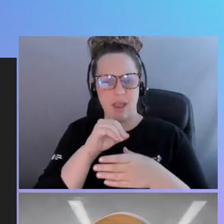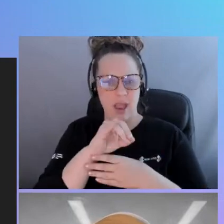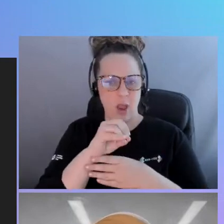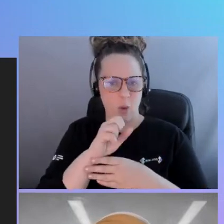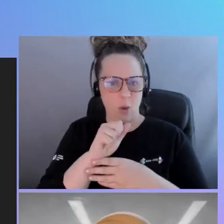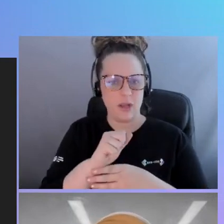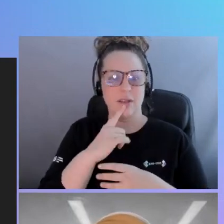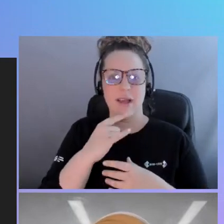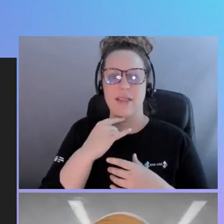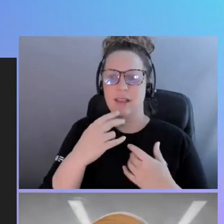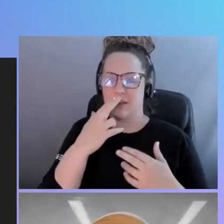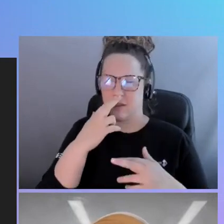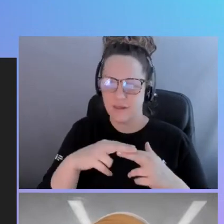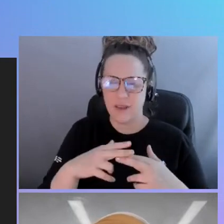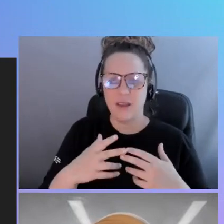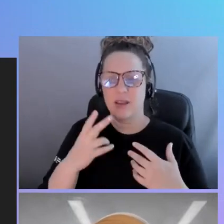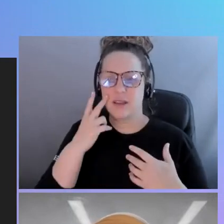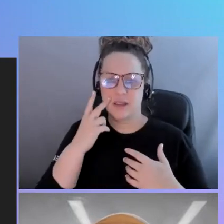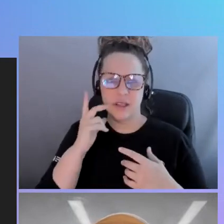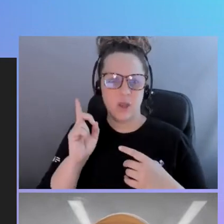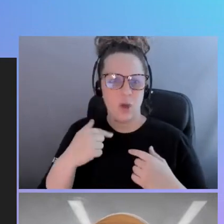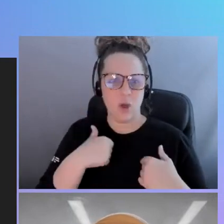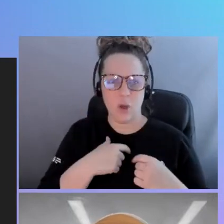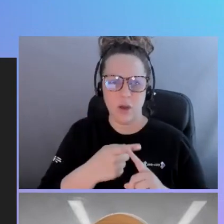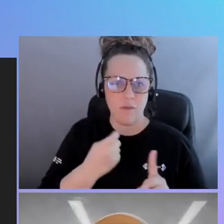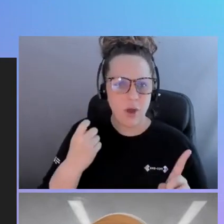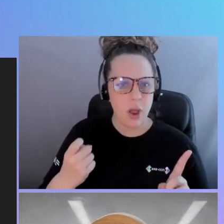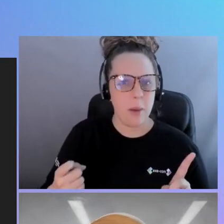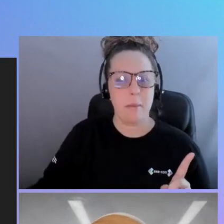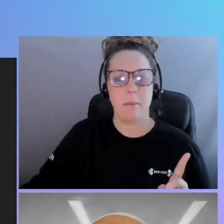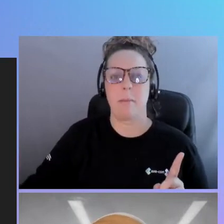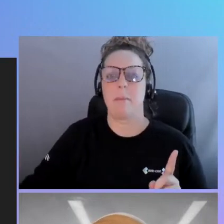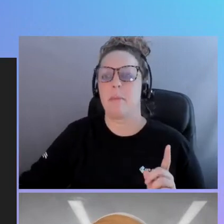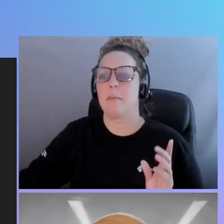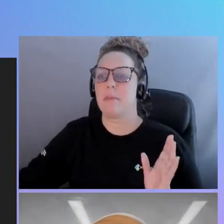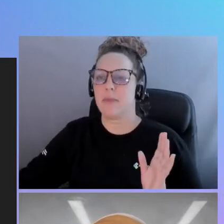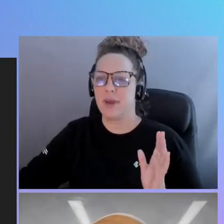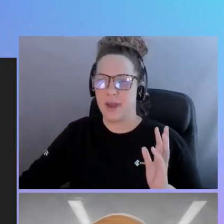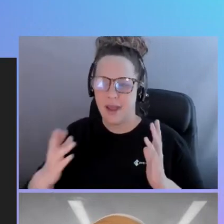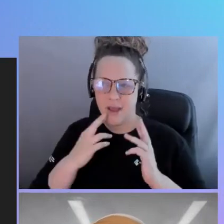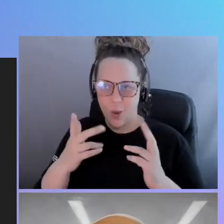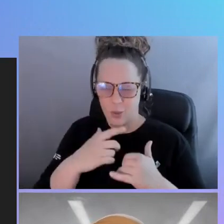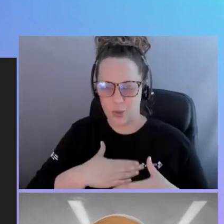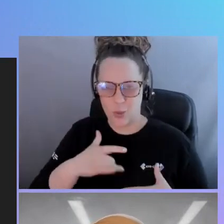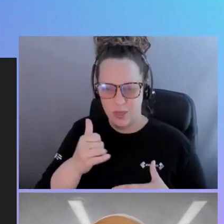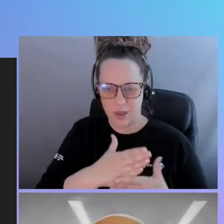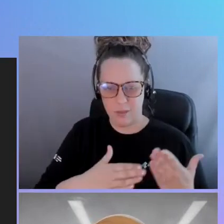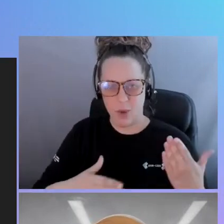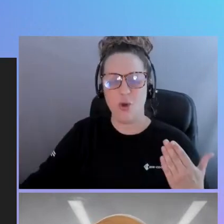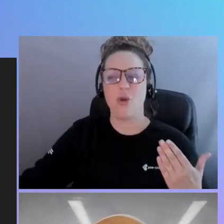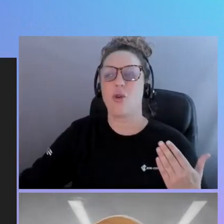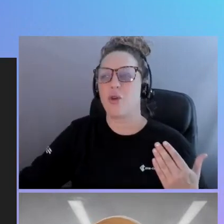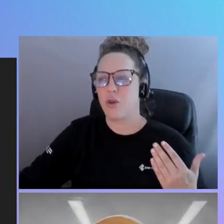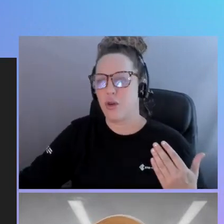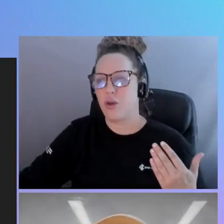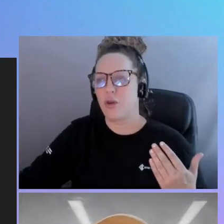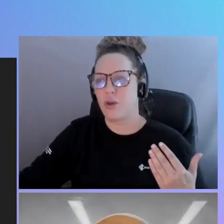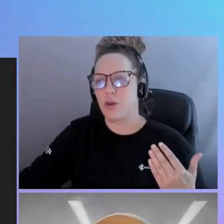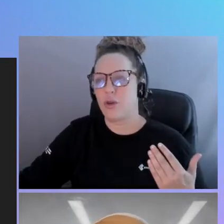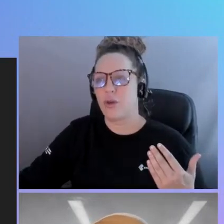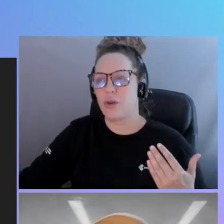fun. I think it's good to see where we come from. Hope you enjoyed that part. And then I wanted to show